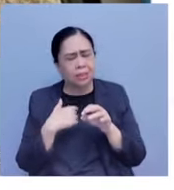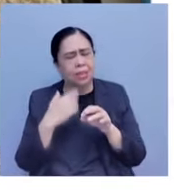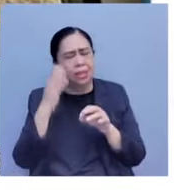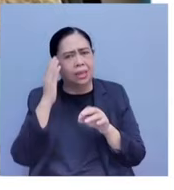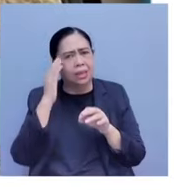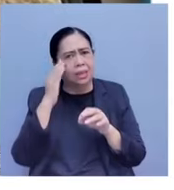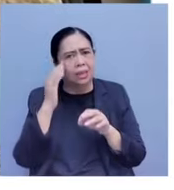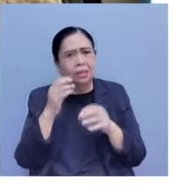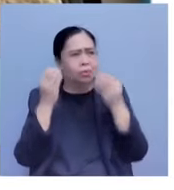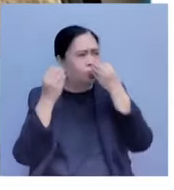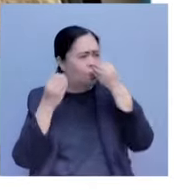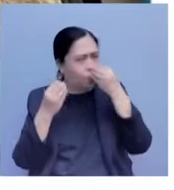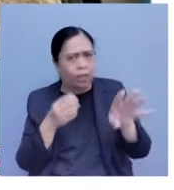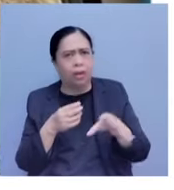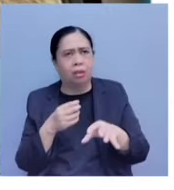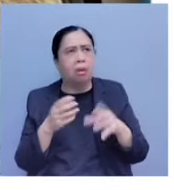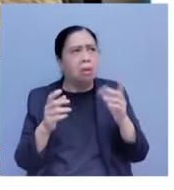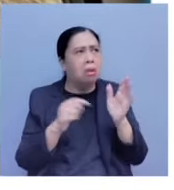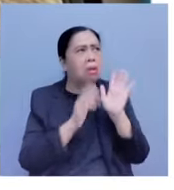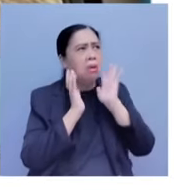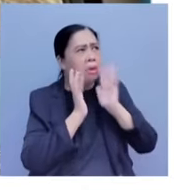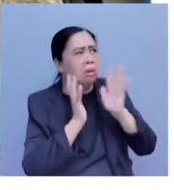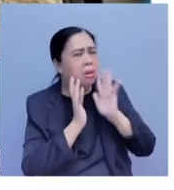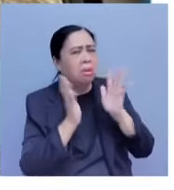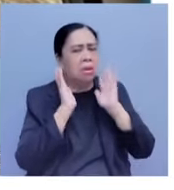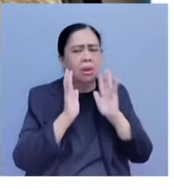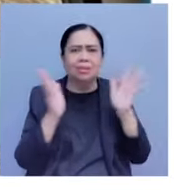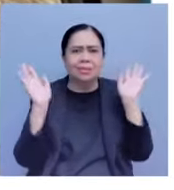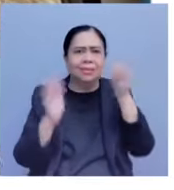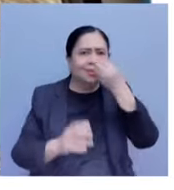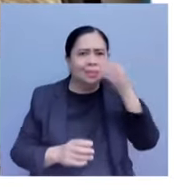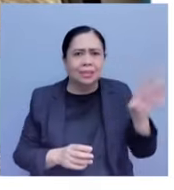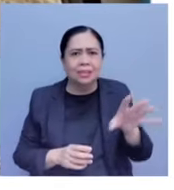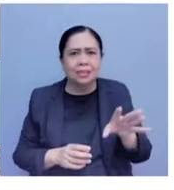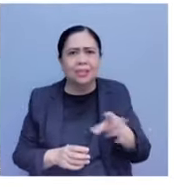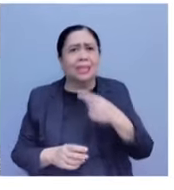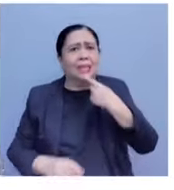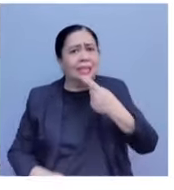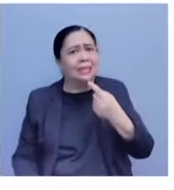don't really care what face they will show to the investors, because